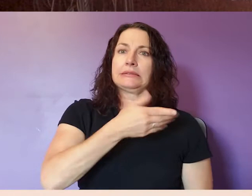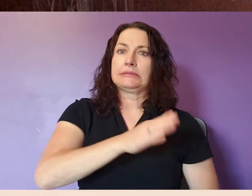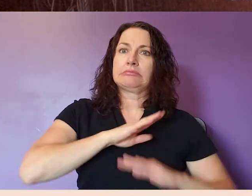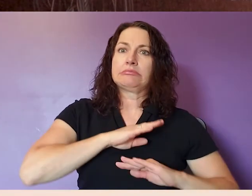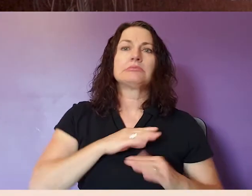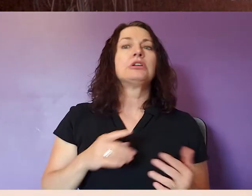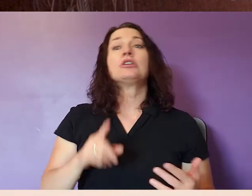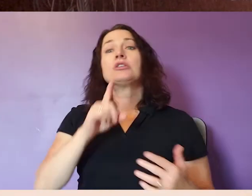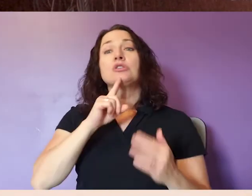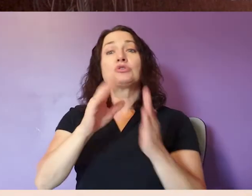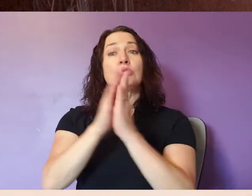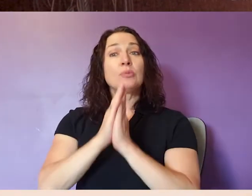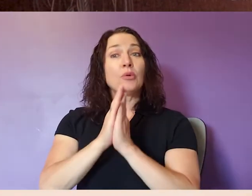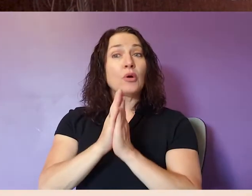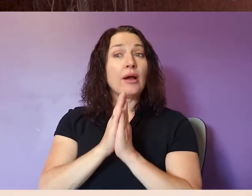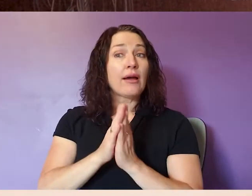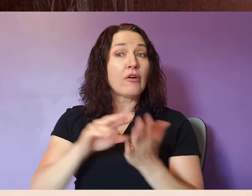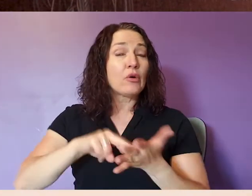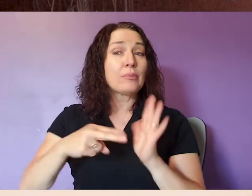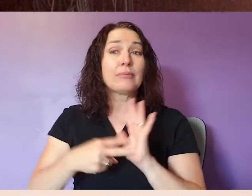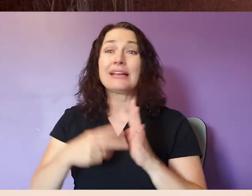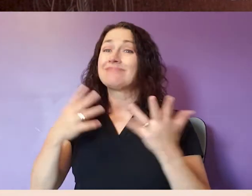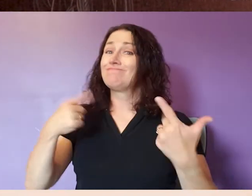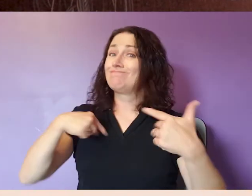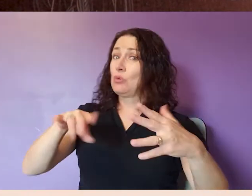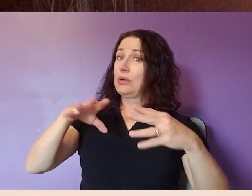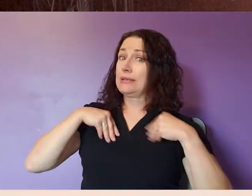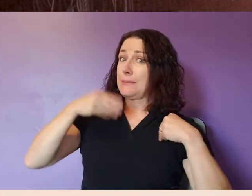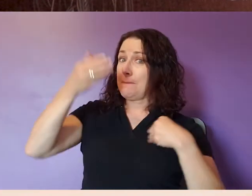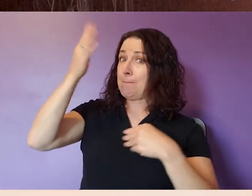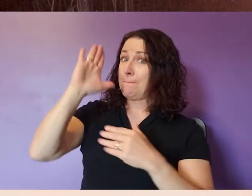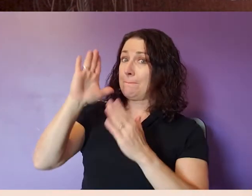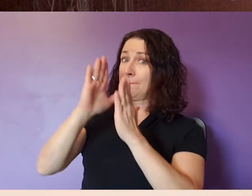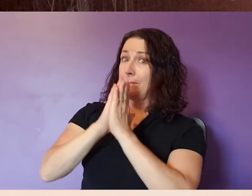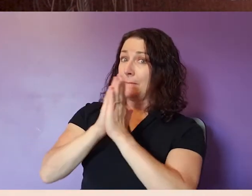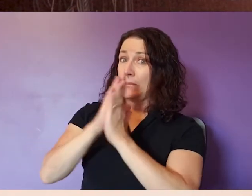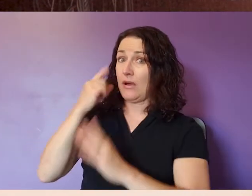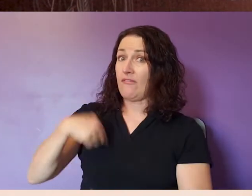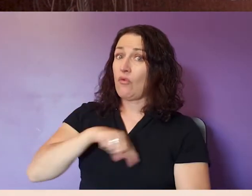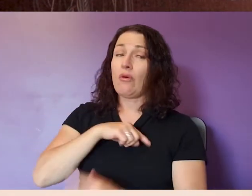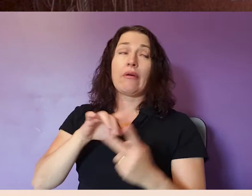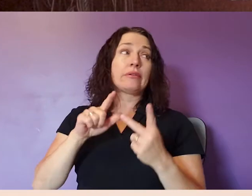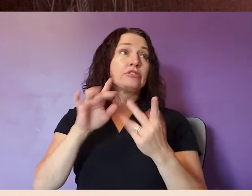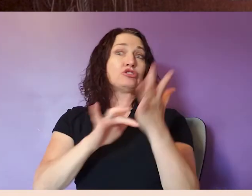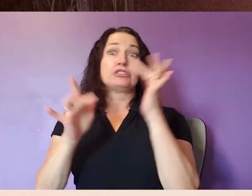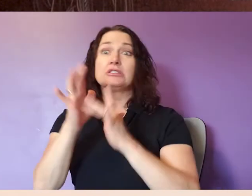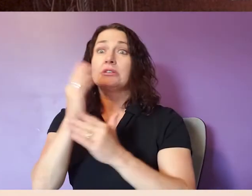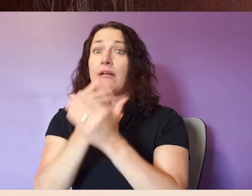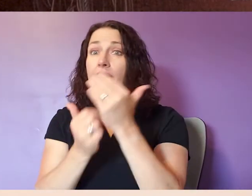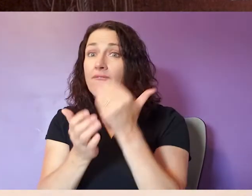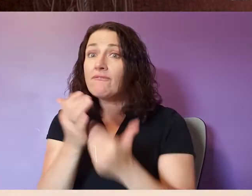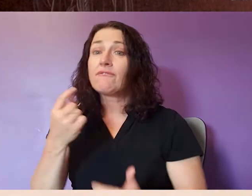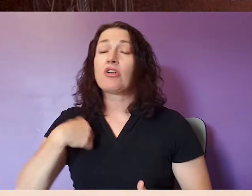love for us or god's prayer for us or jesus comforting us